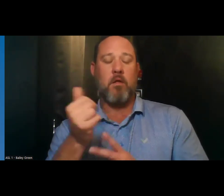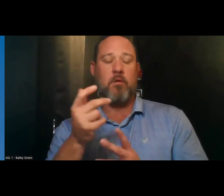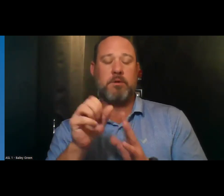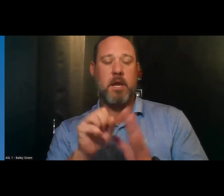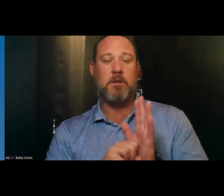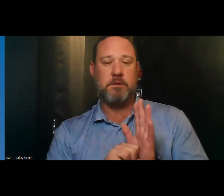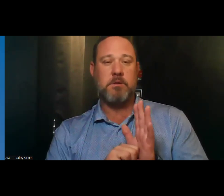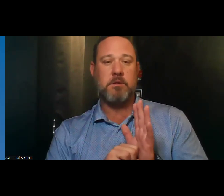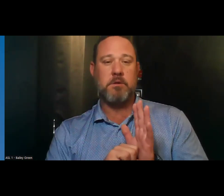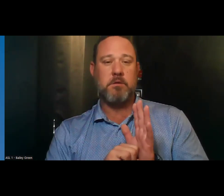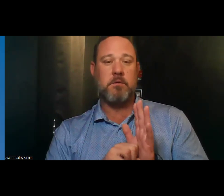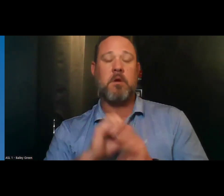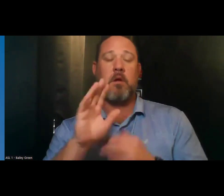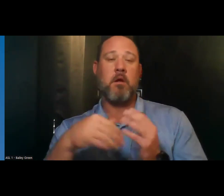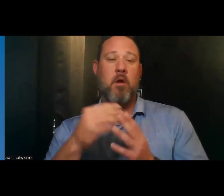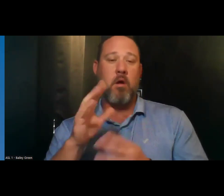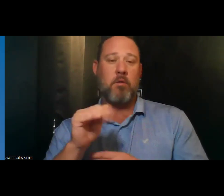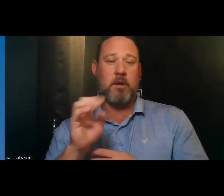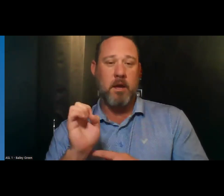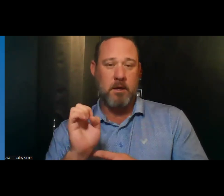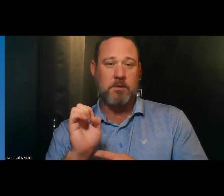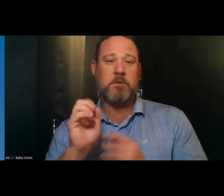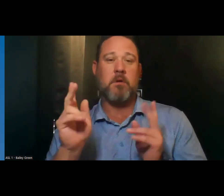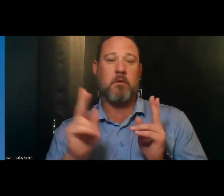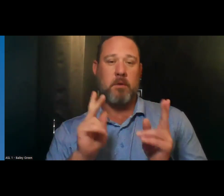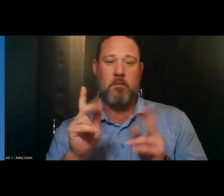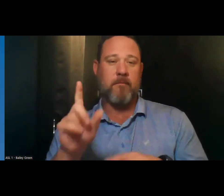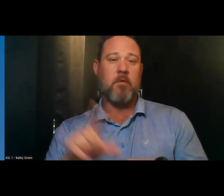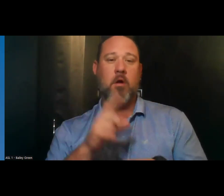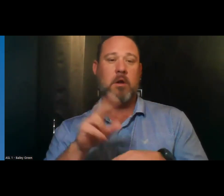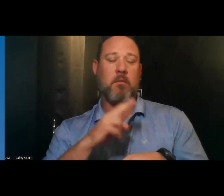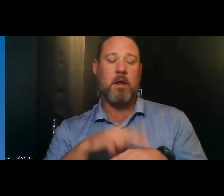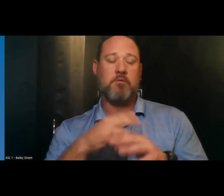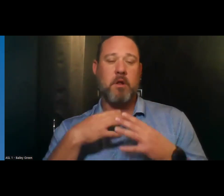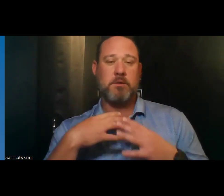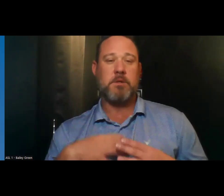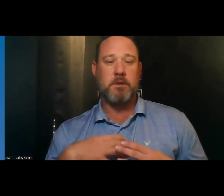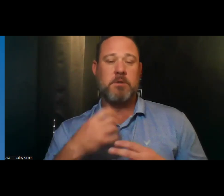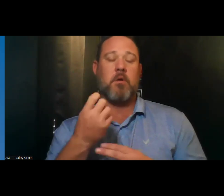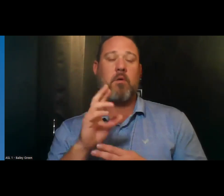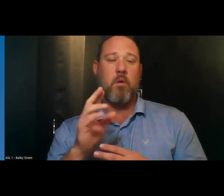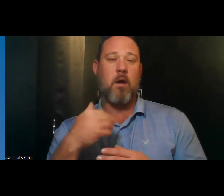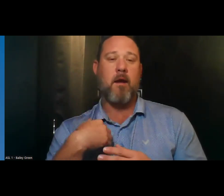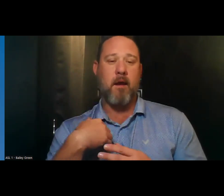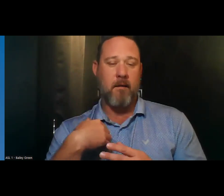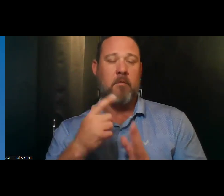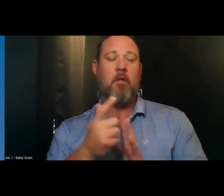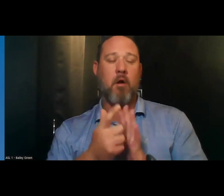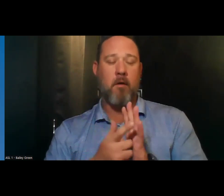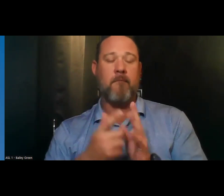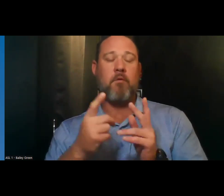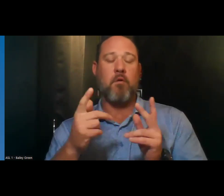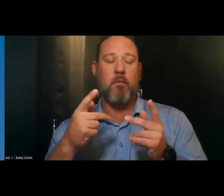Um, in all these cases, these people have been longtime naturalized citizens or have had lawful permanent residency for quite